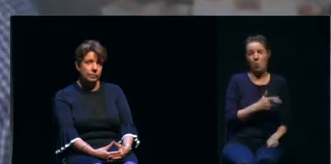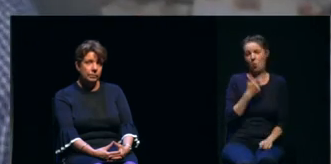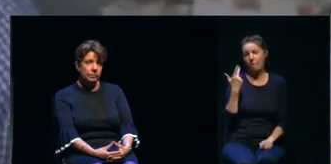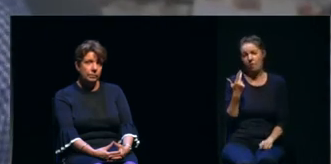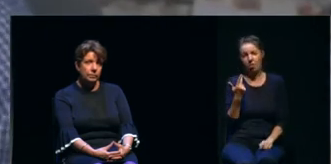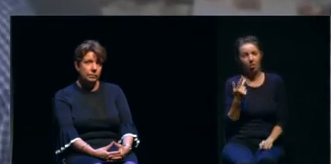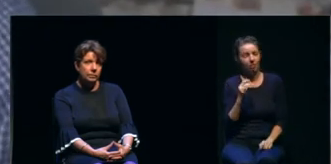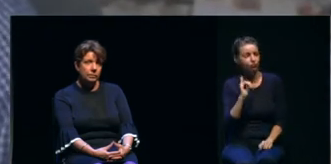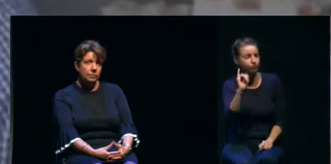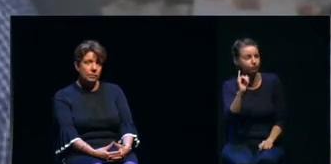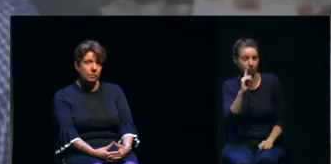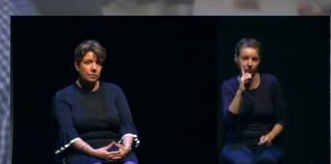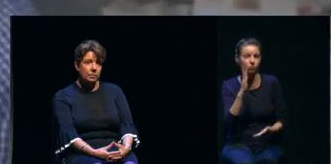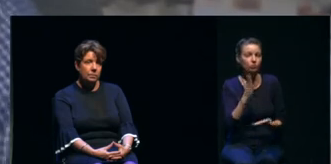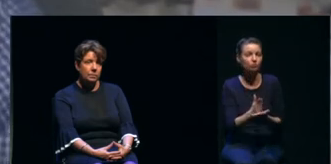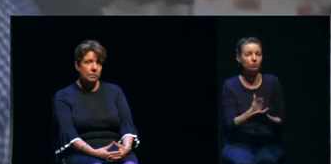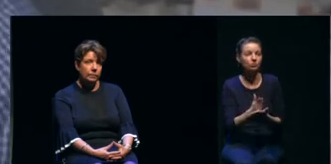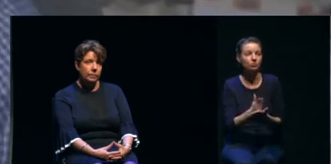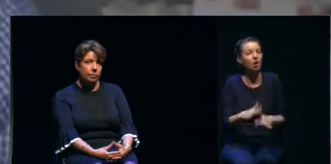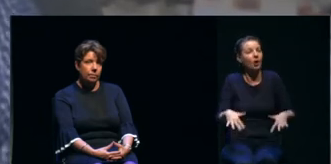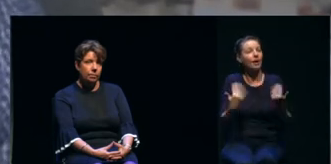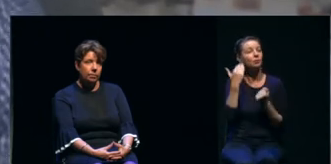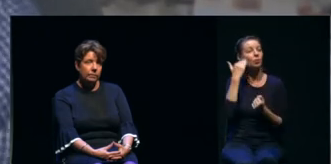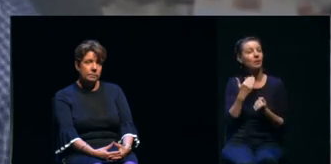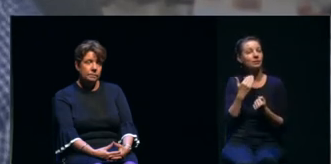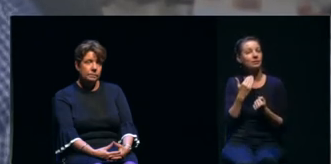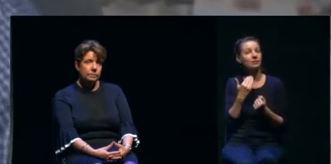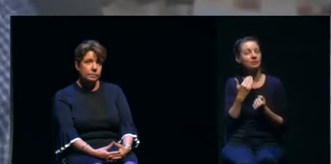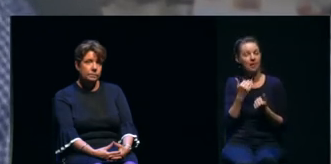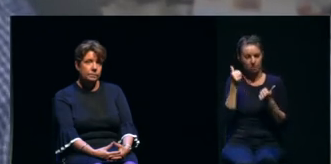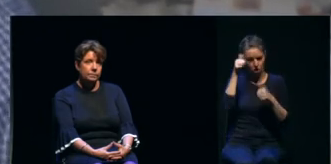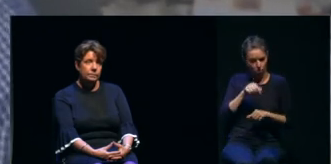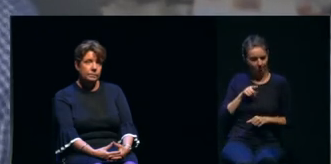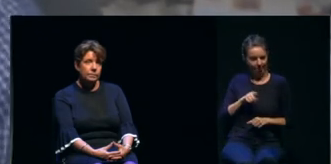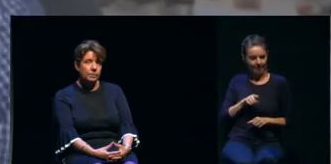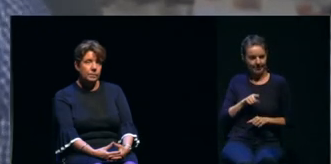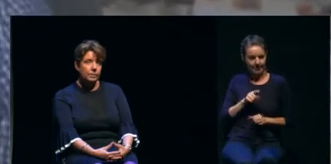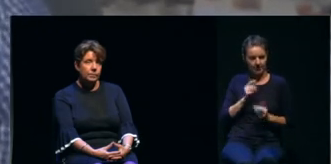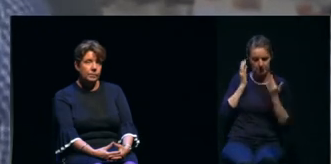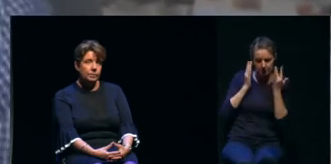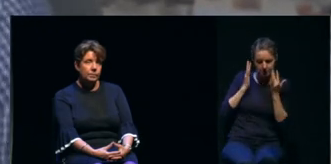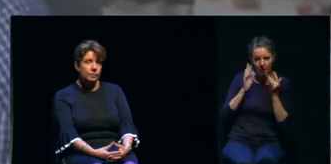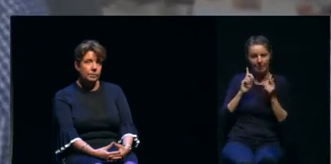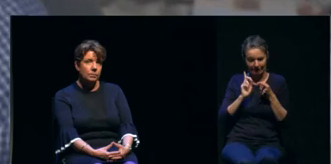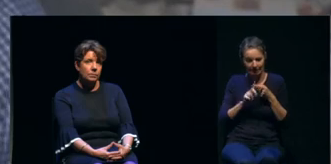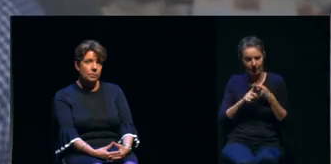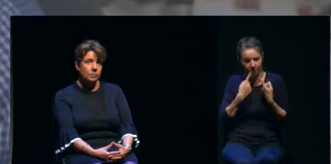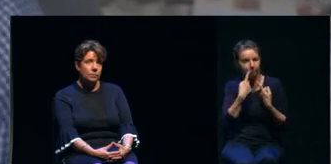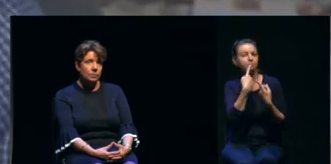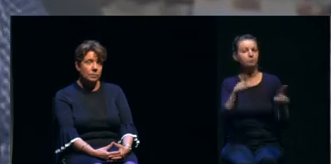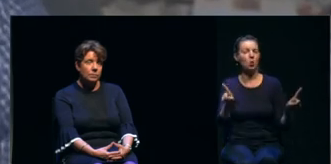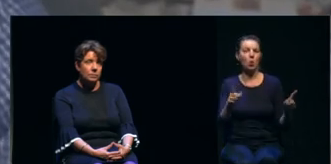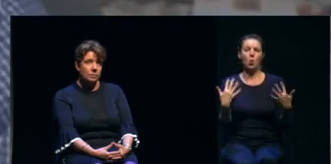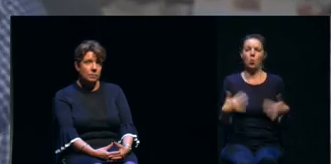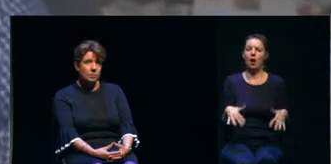say, but that is the truth. And so any woman who's still knowing all of this then goes forward and talks out is showing such